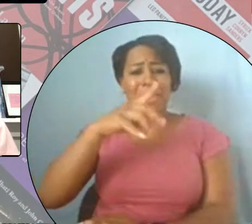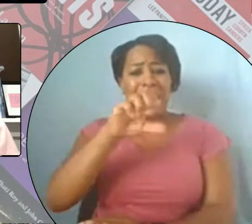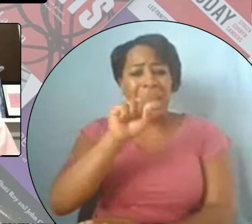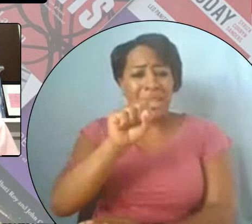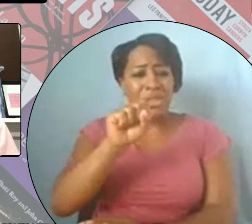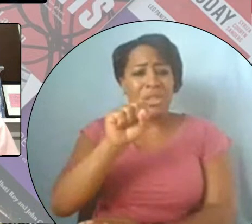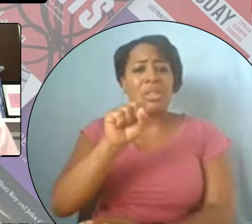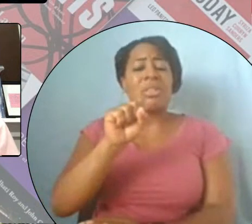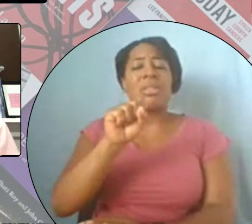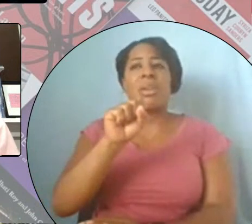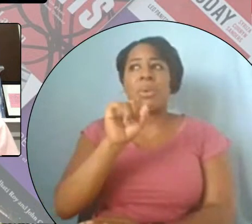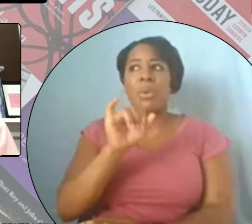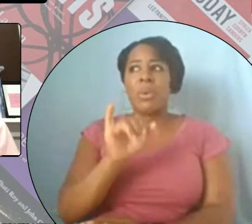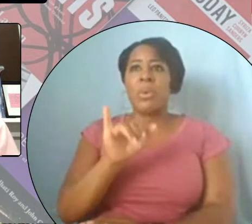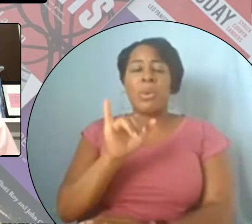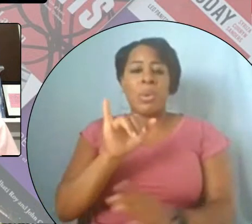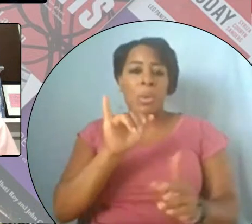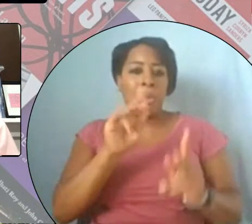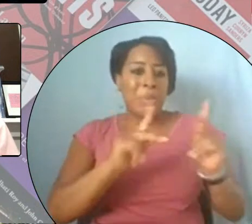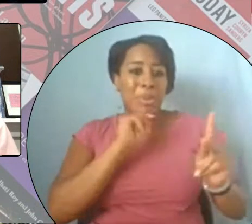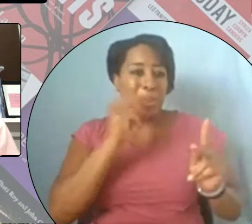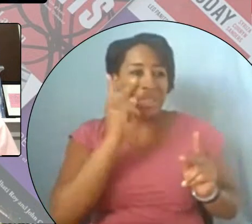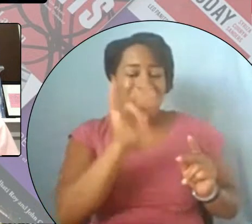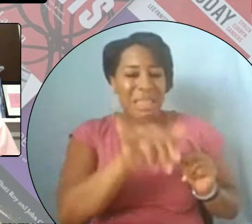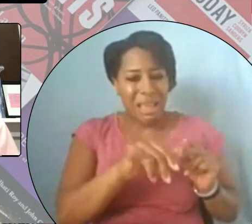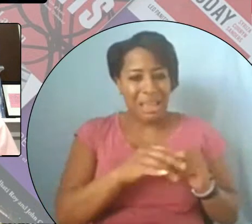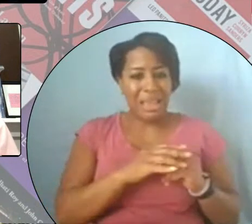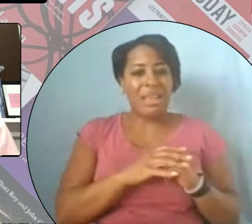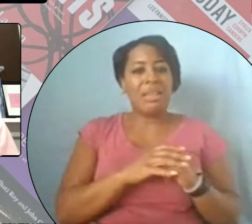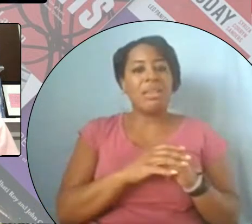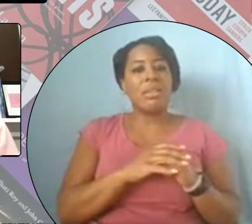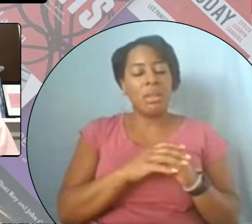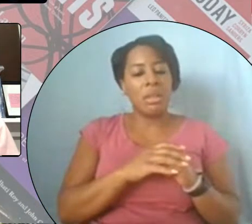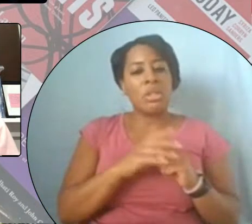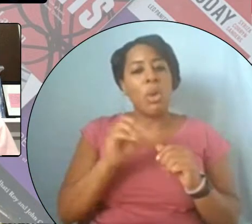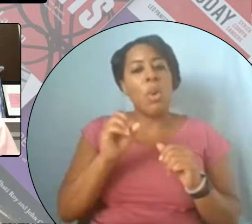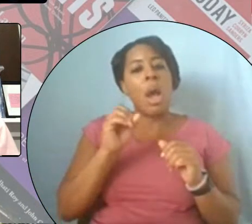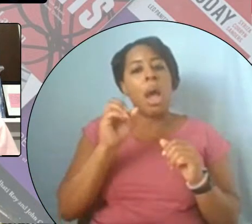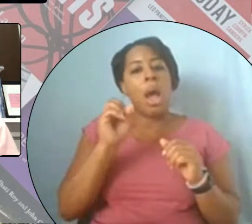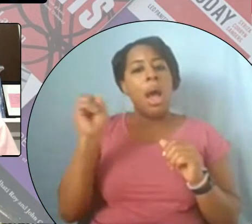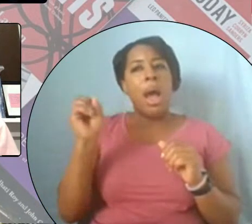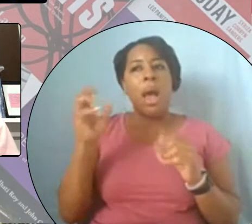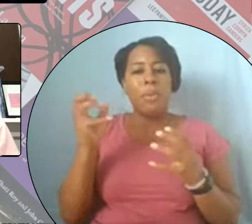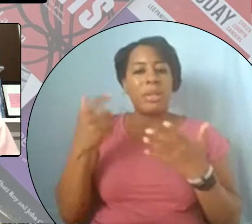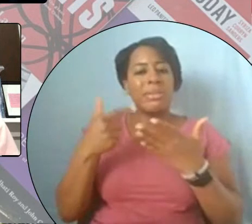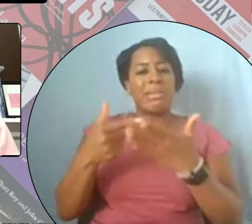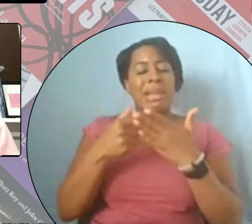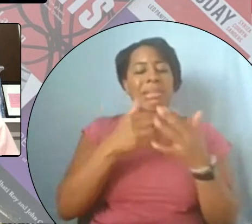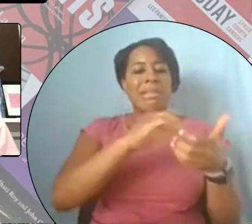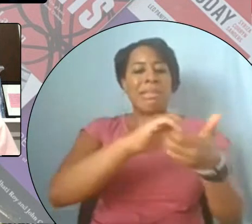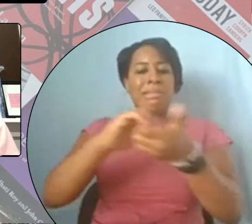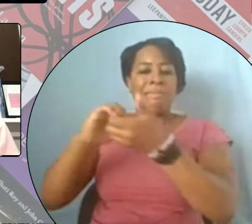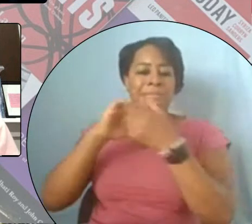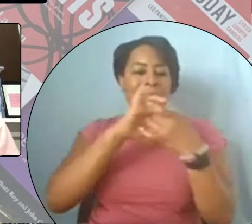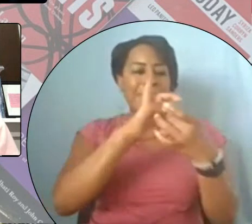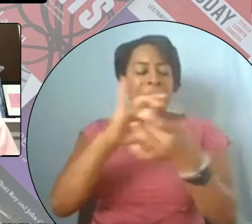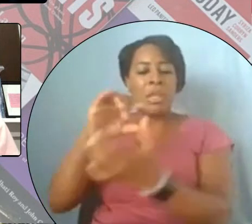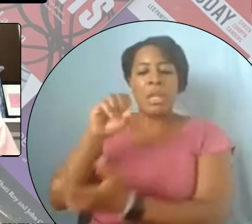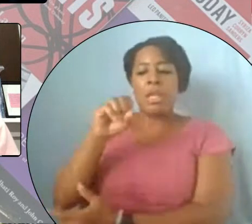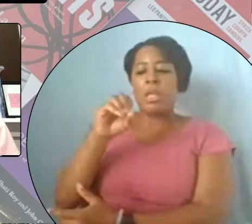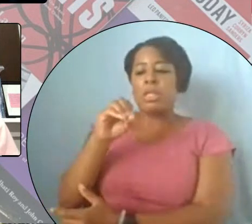want to go back to that in a second. I also want to I want to go back to solidarity, to think about